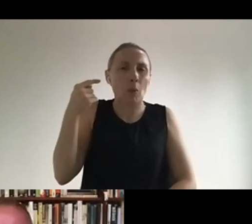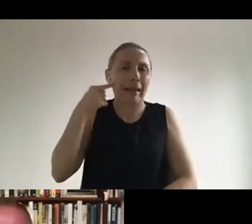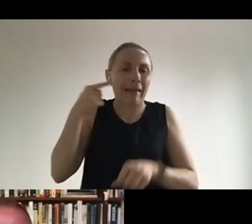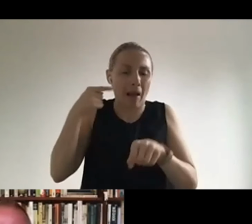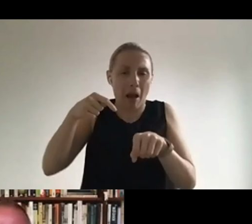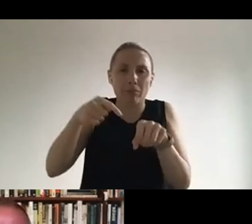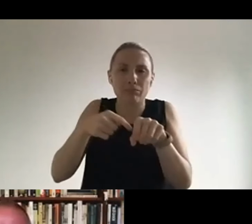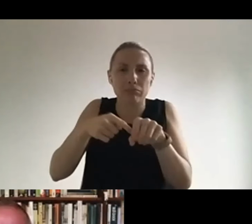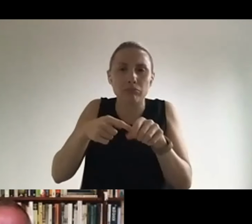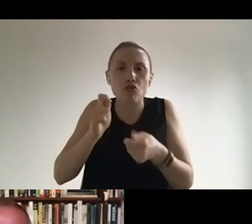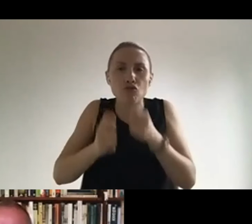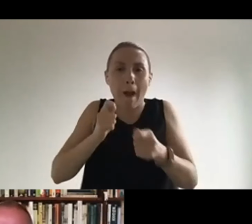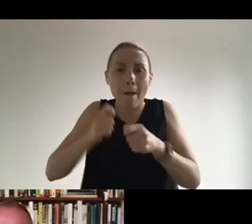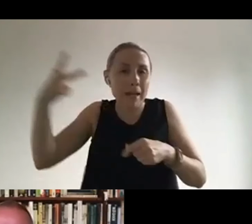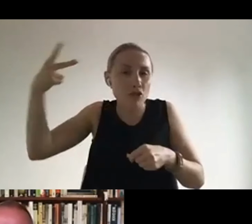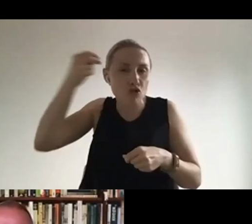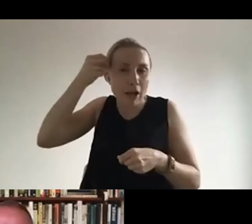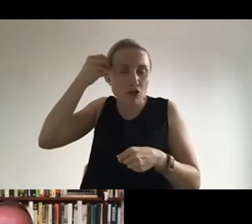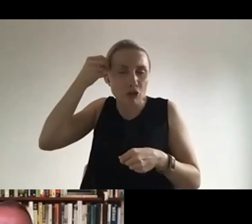of nervousness.